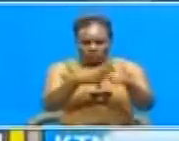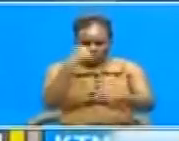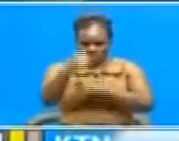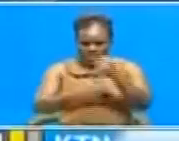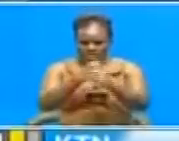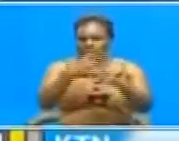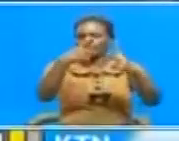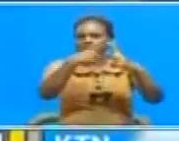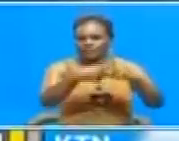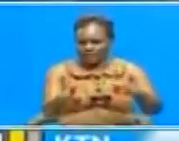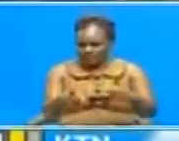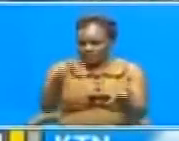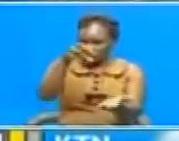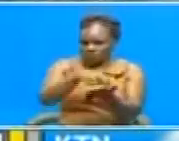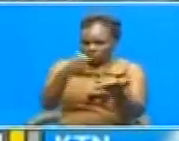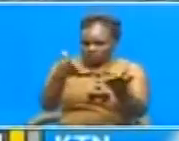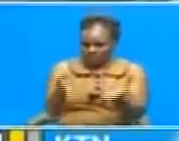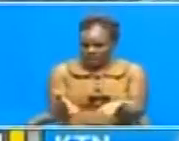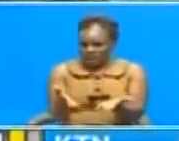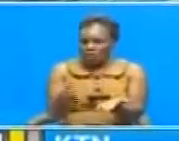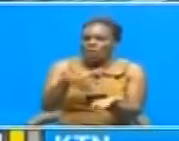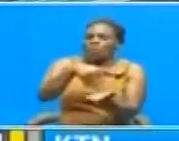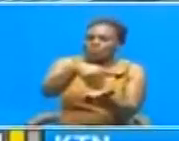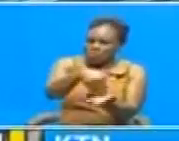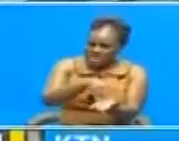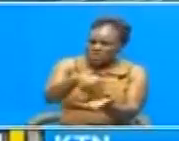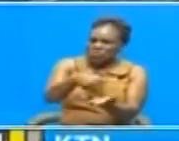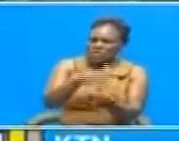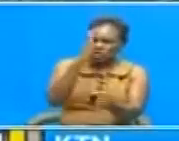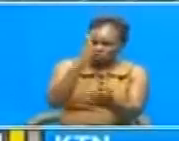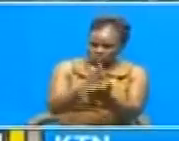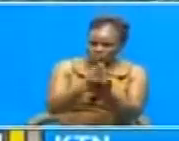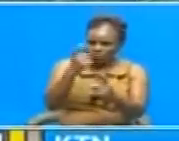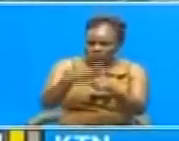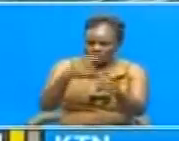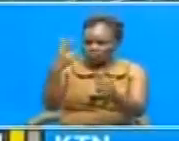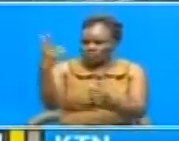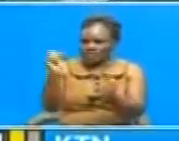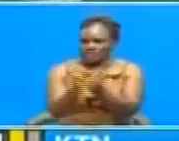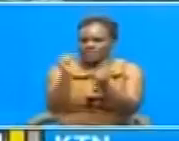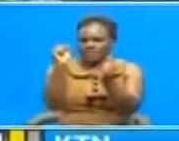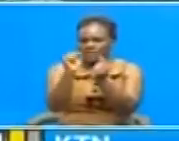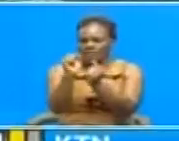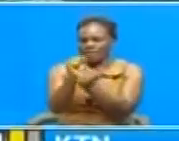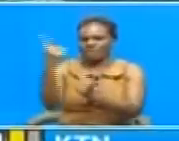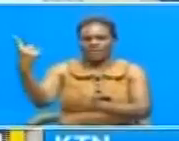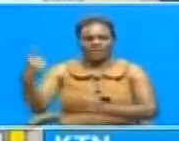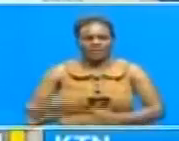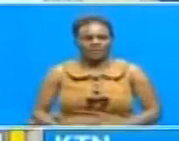year, and as it is at its weakest level since 2011.